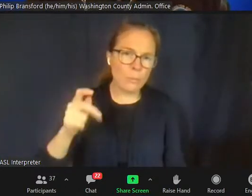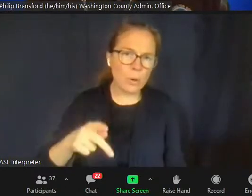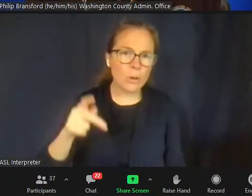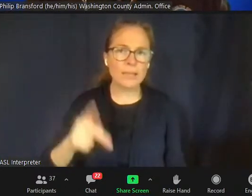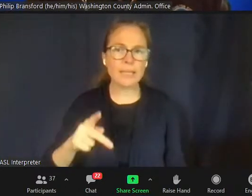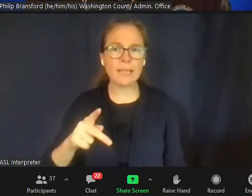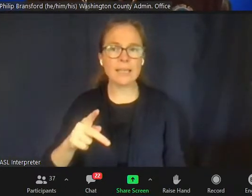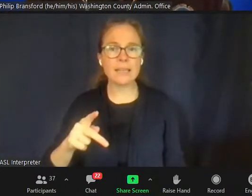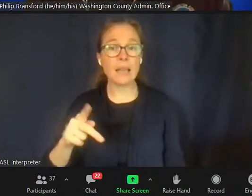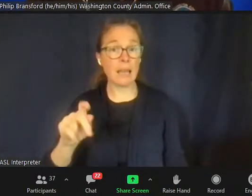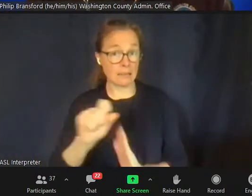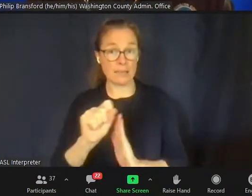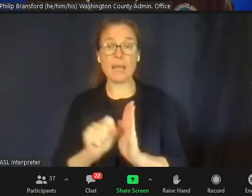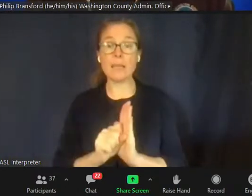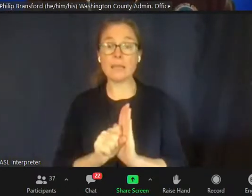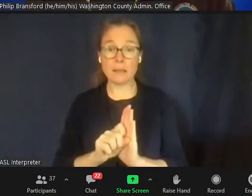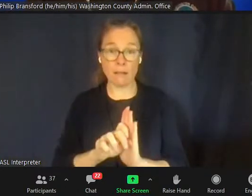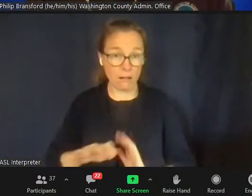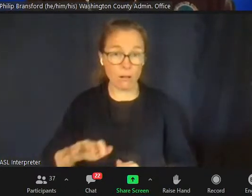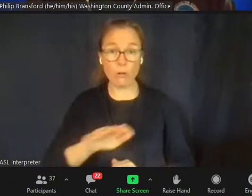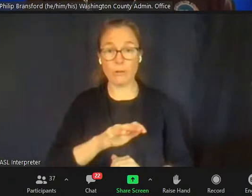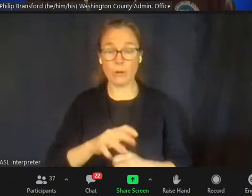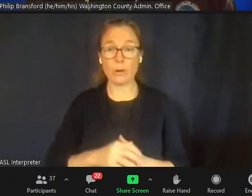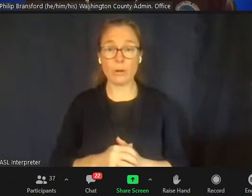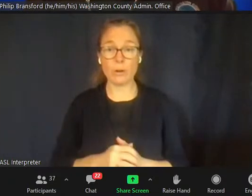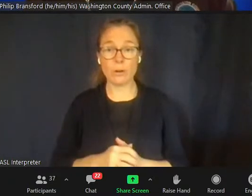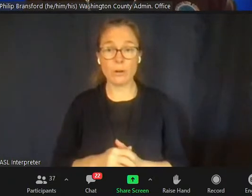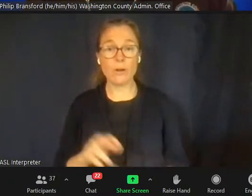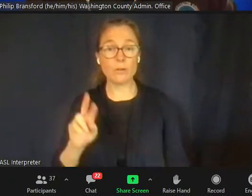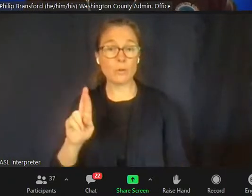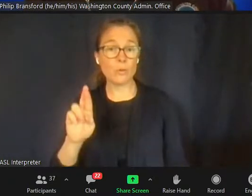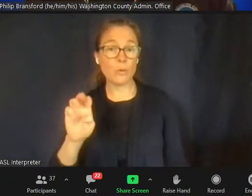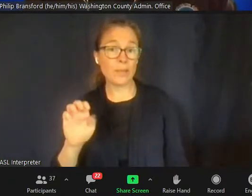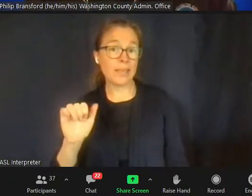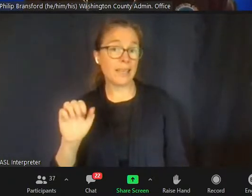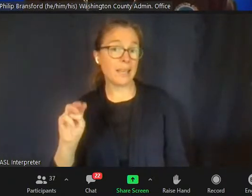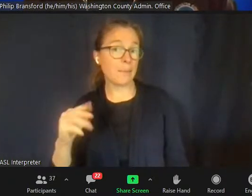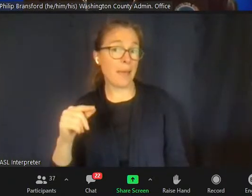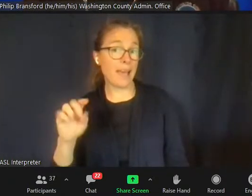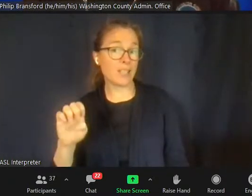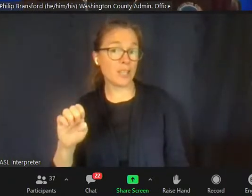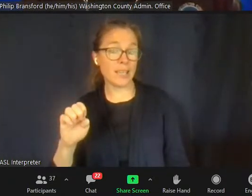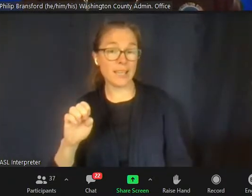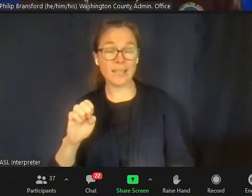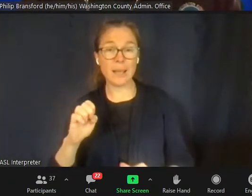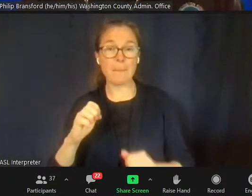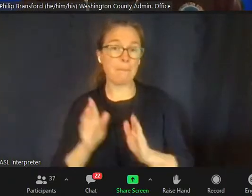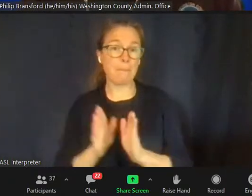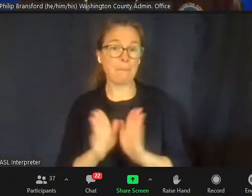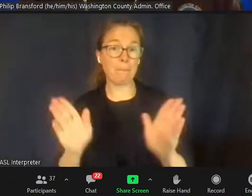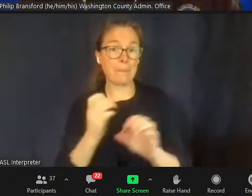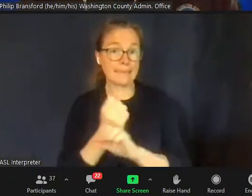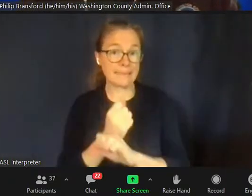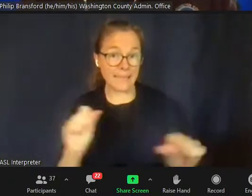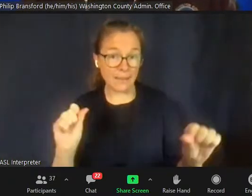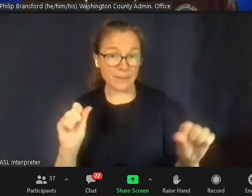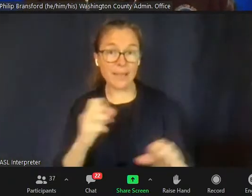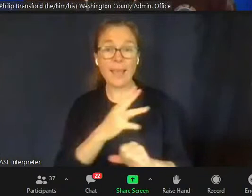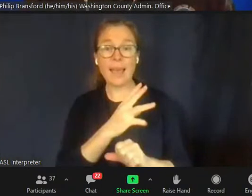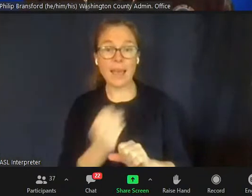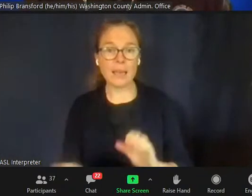the state to reimagine public safety, as well as